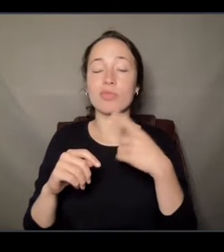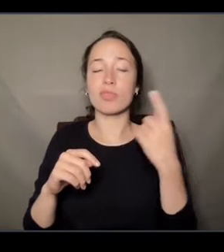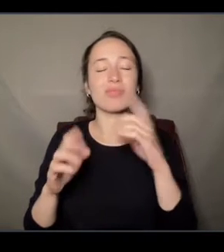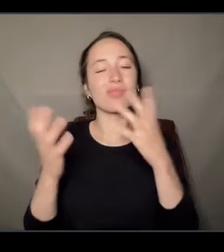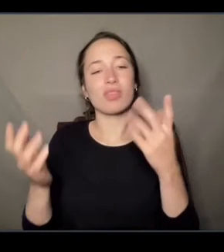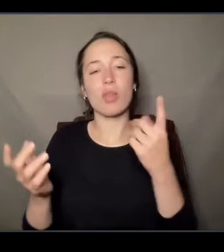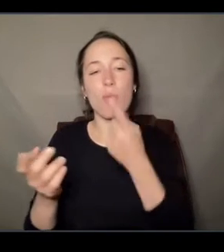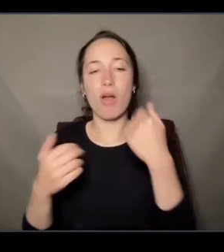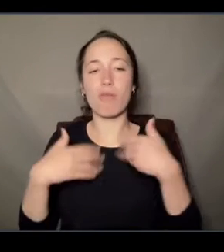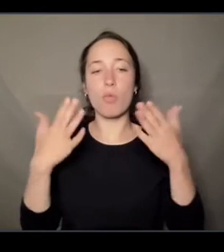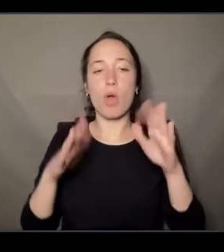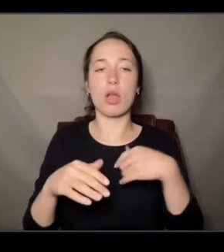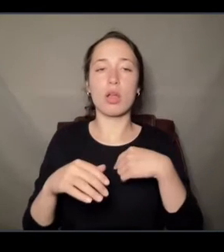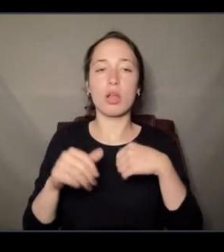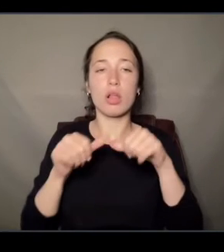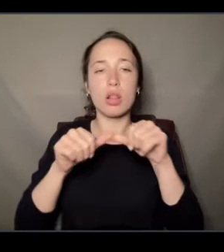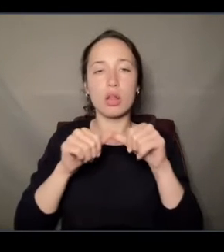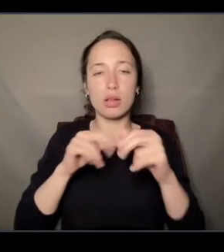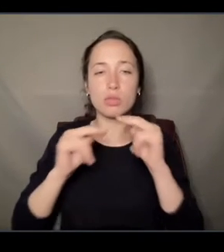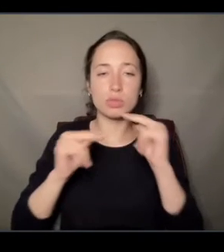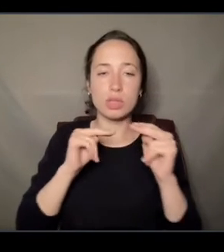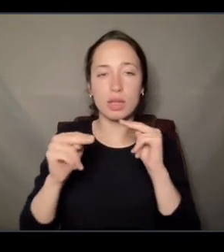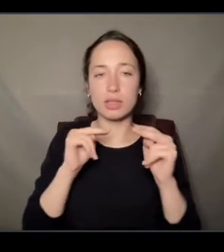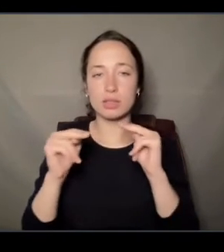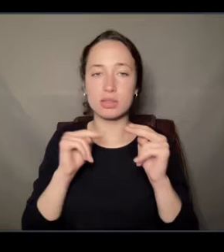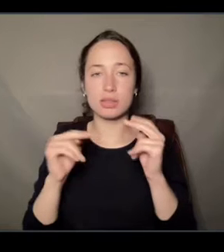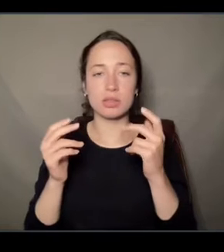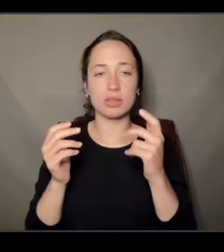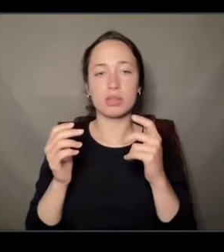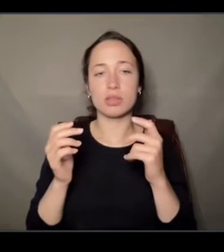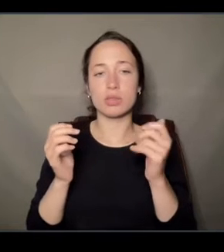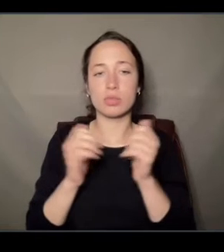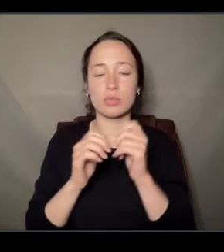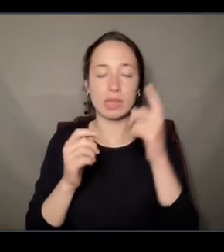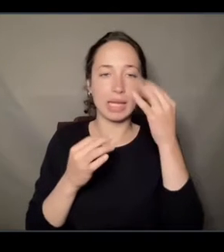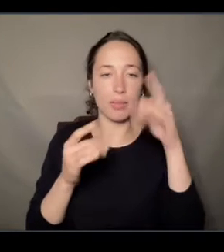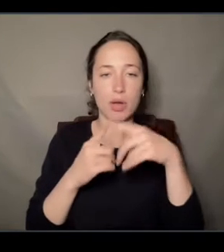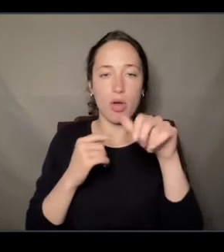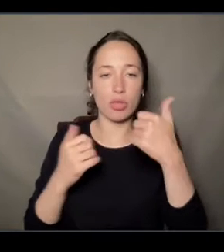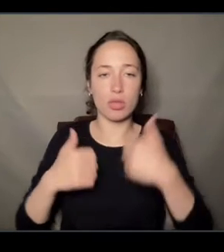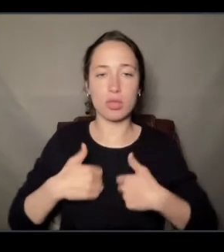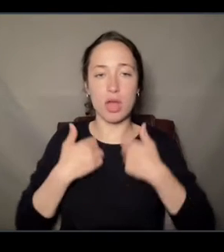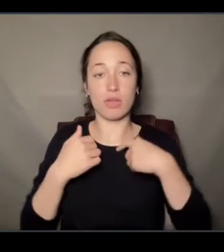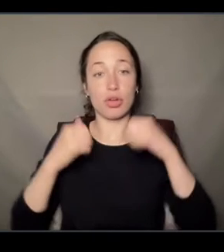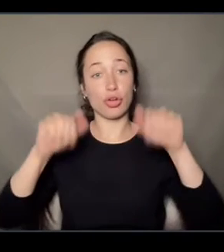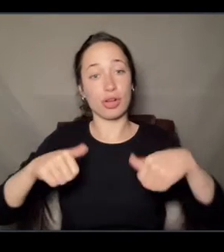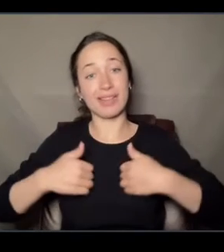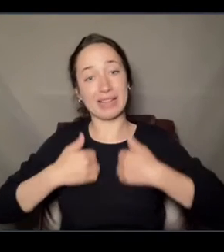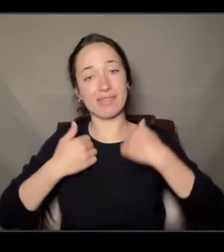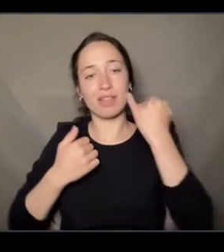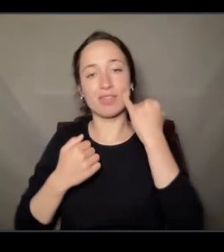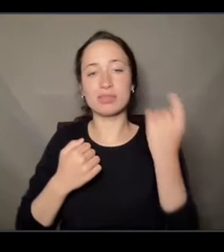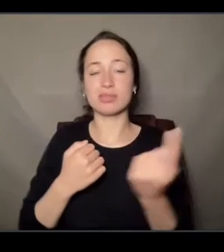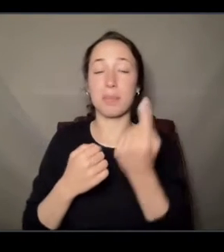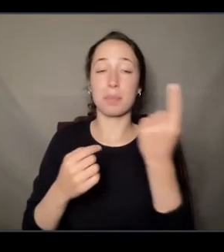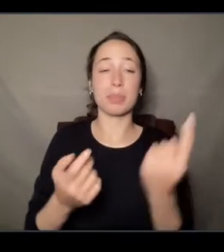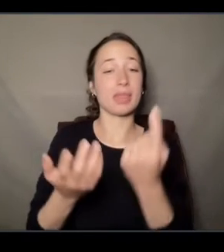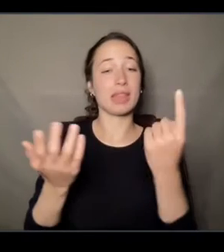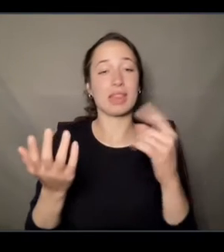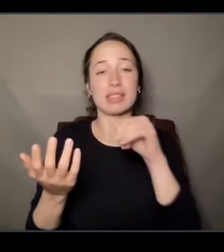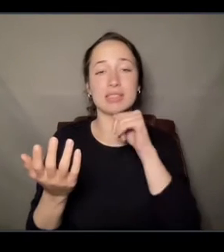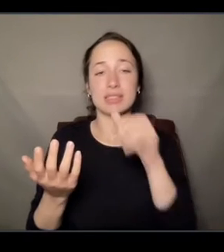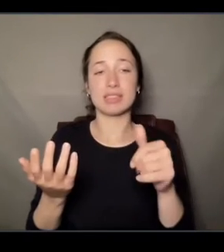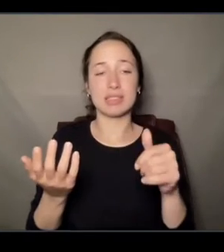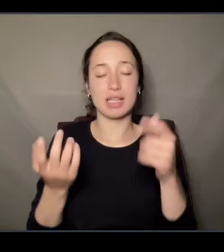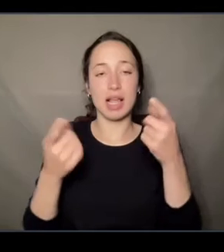way that I've been constantly negotiating and thinking about these other lives that I would have lived if only